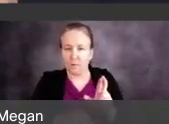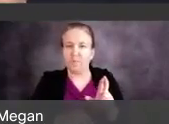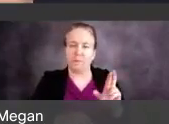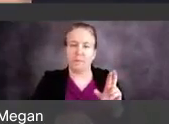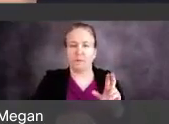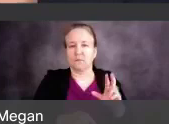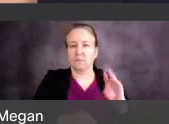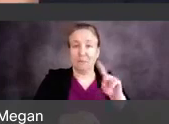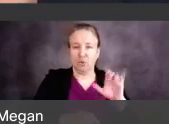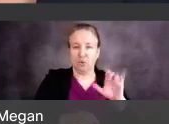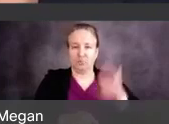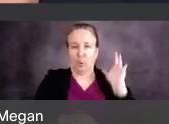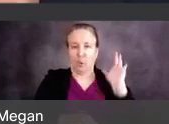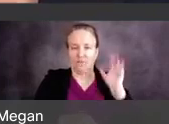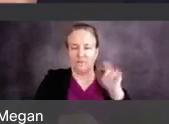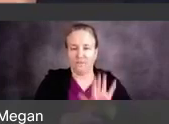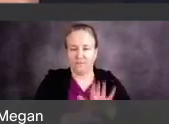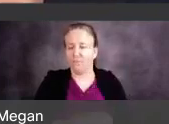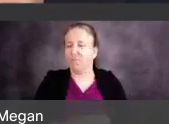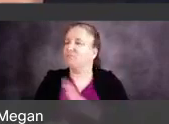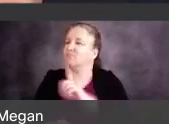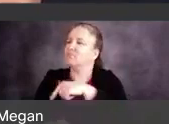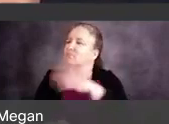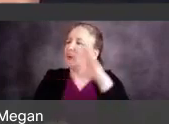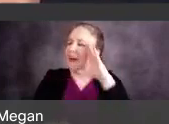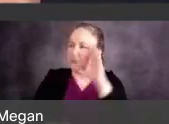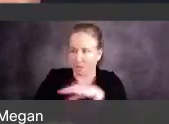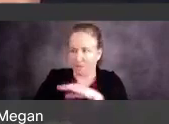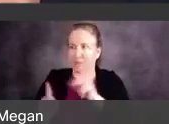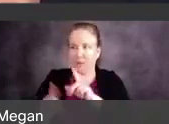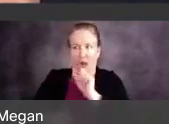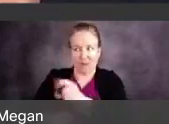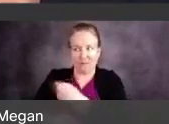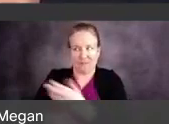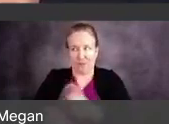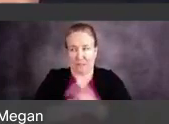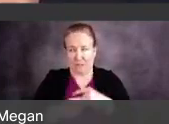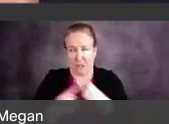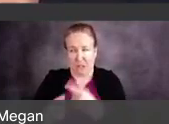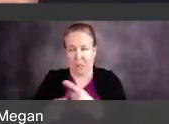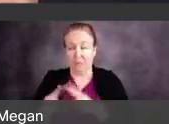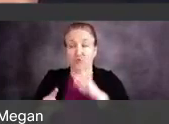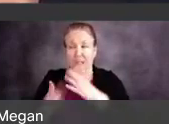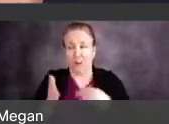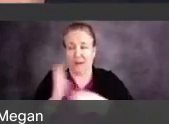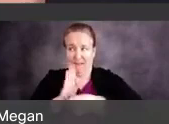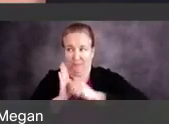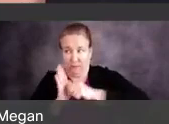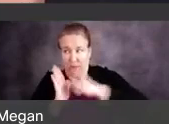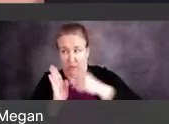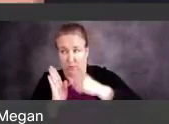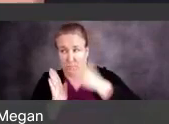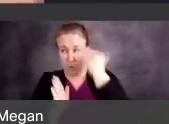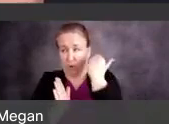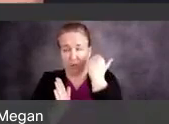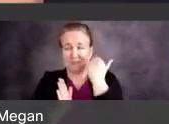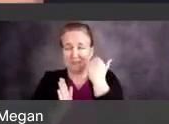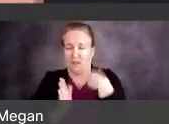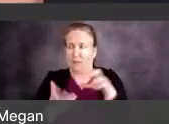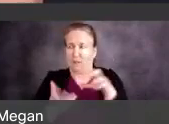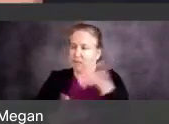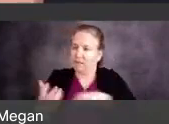you. I know you've been asked this several times already, but I really just want to drive this home because it confuses